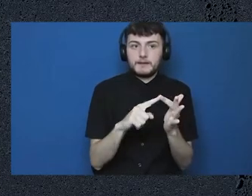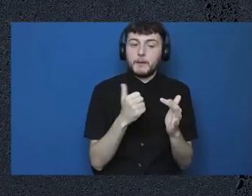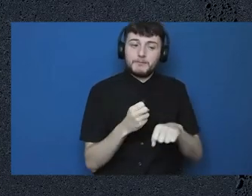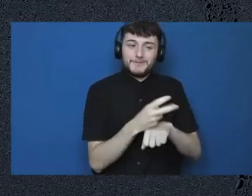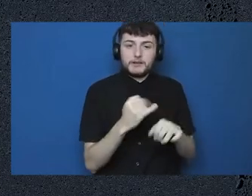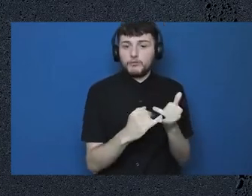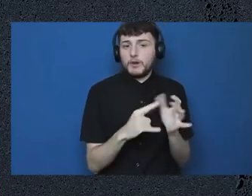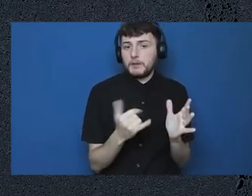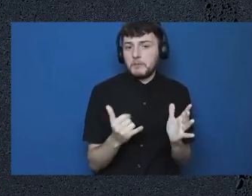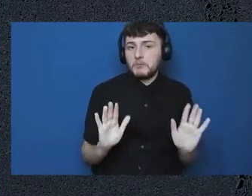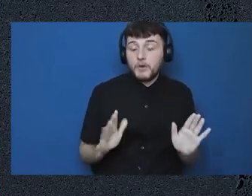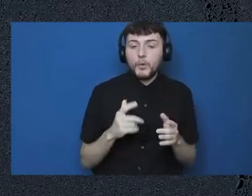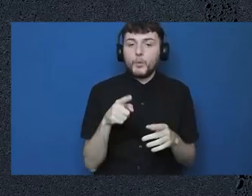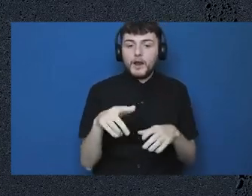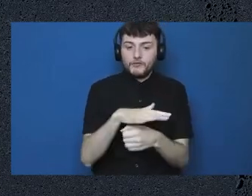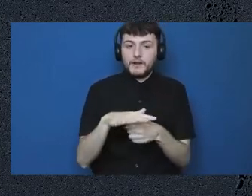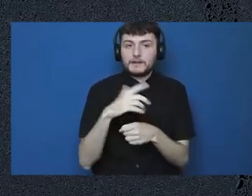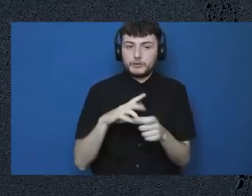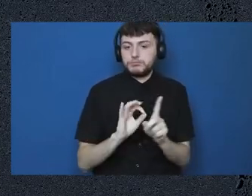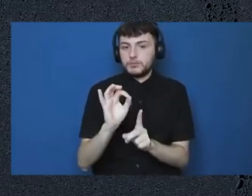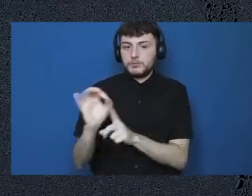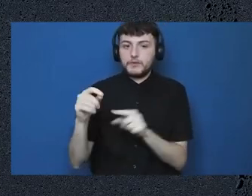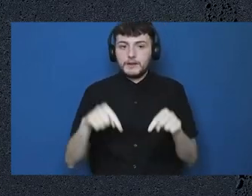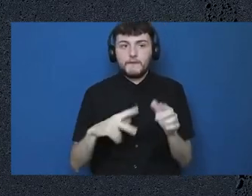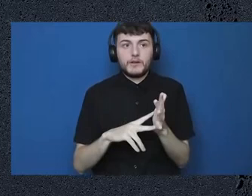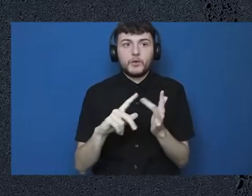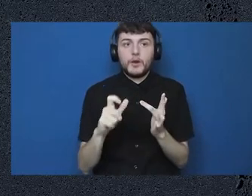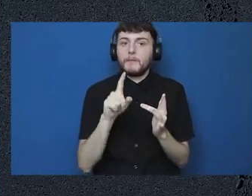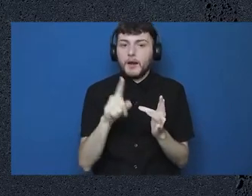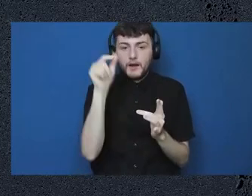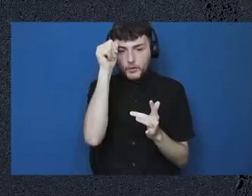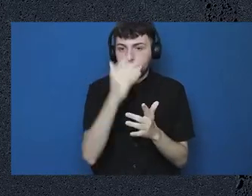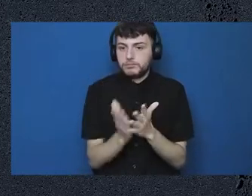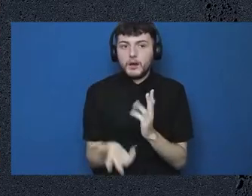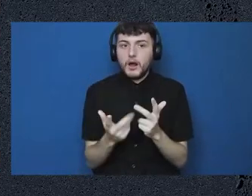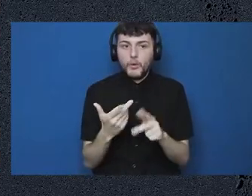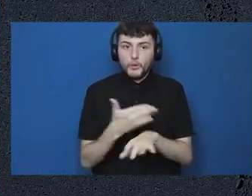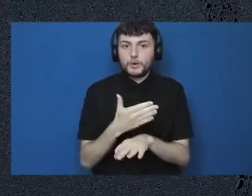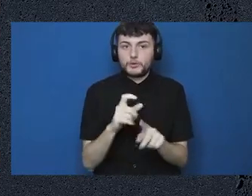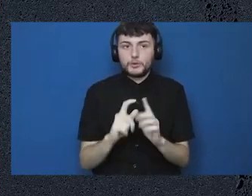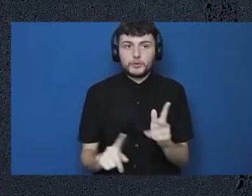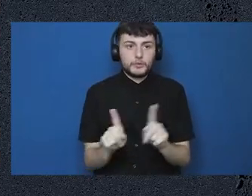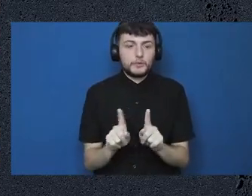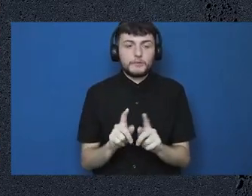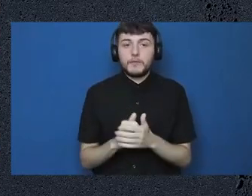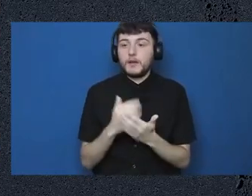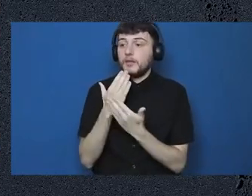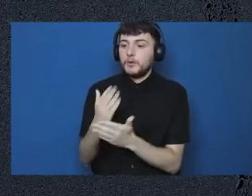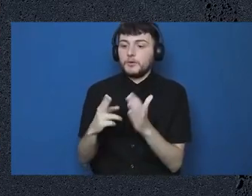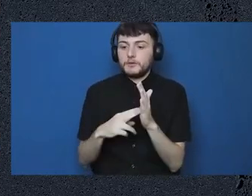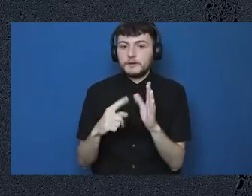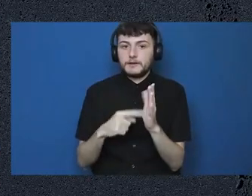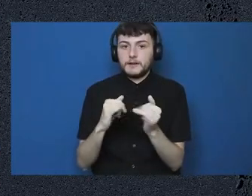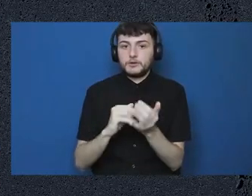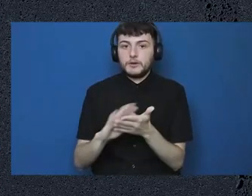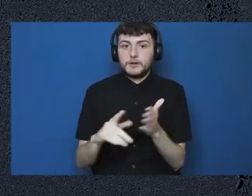But I know there's a lot more to this than that. So thank you, and back to you, Natasha. Dr. Tim Reed, thank you so much. And the good thing is that